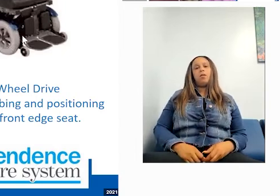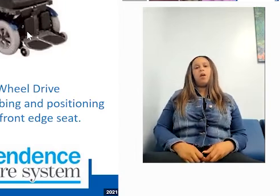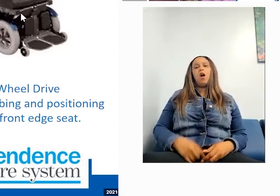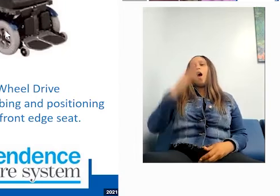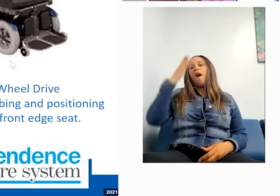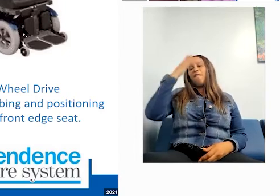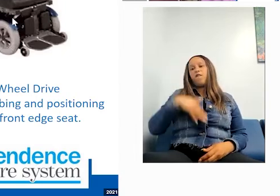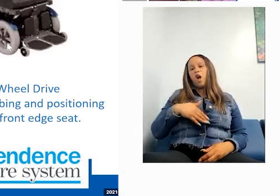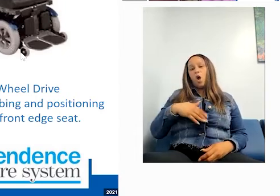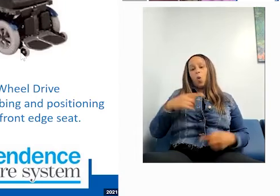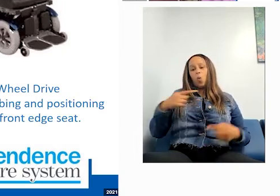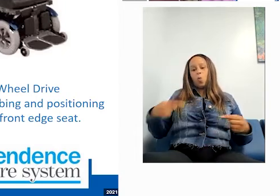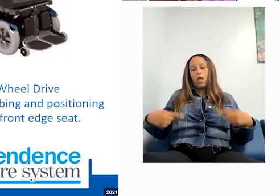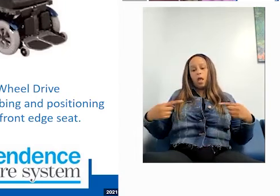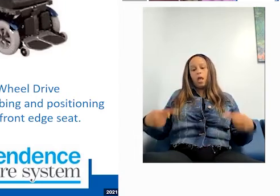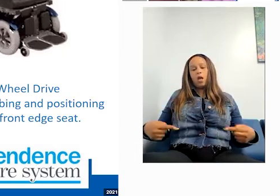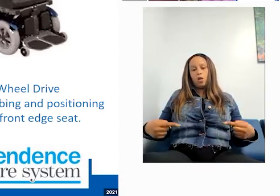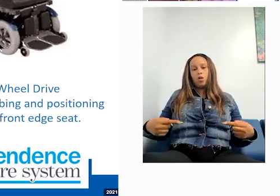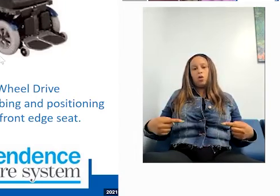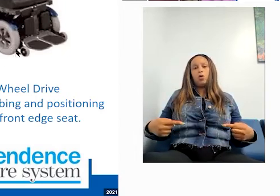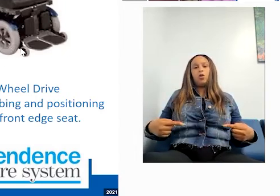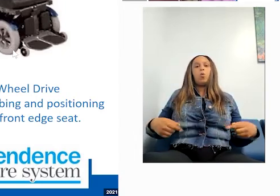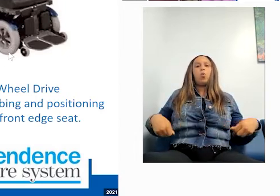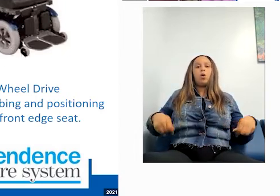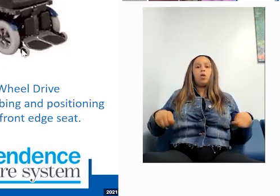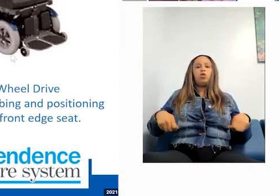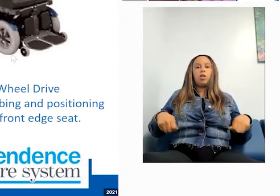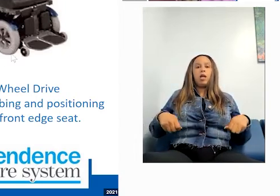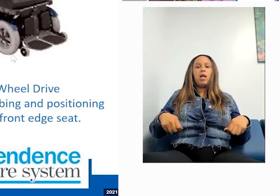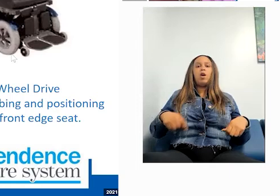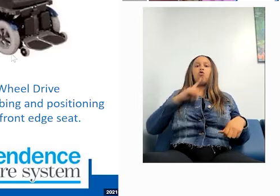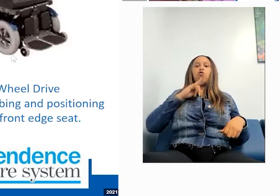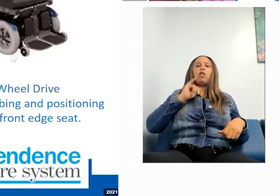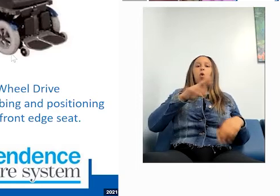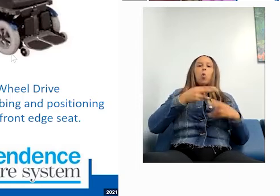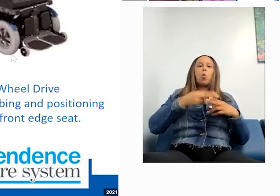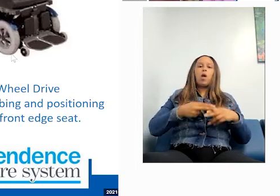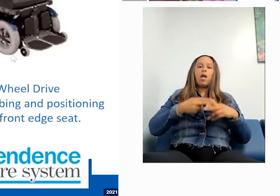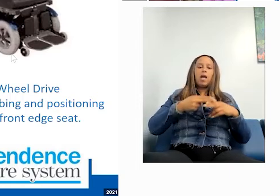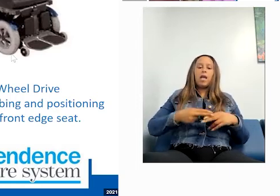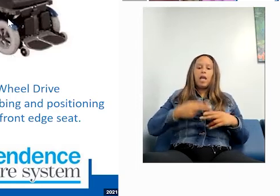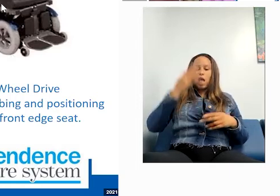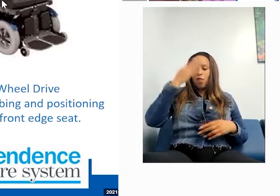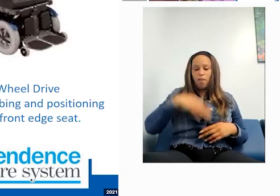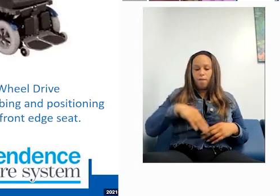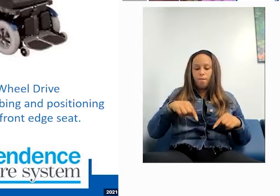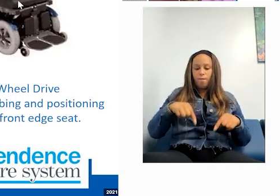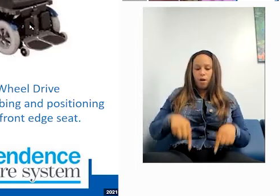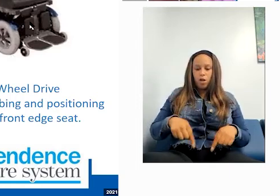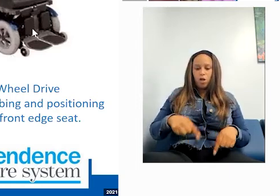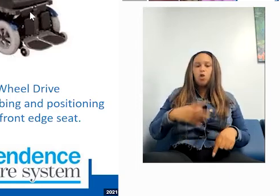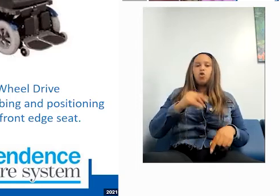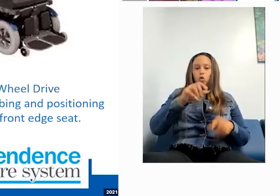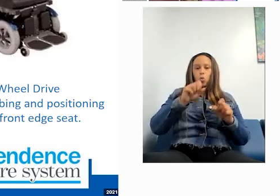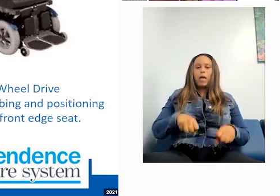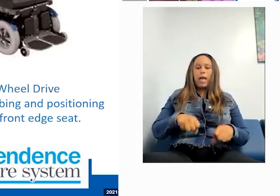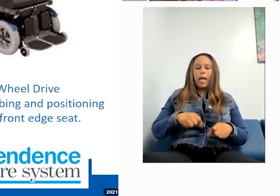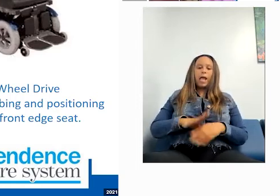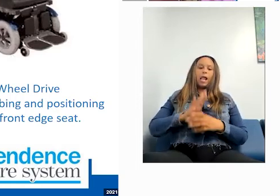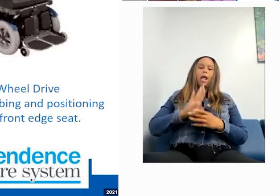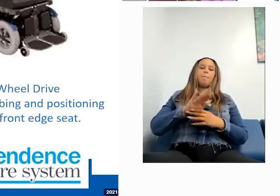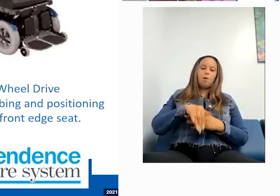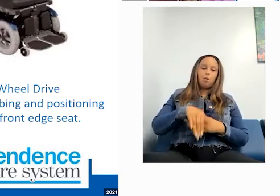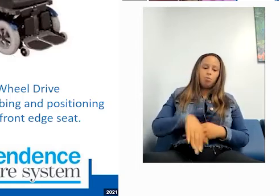drive chair puts the weight in the front of the chair, so you have improved obstacle climbing. And if for some